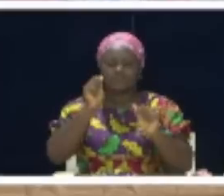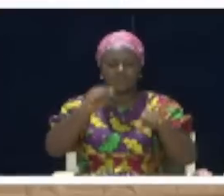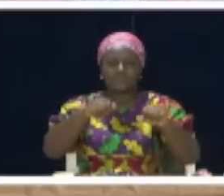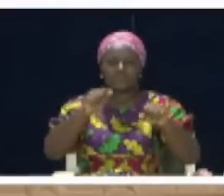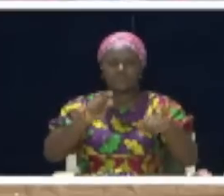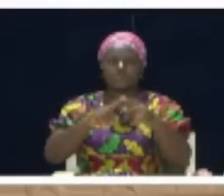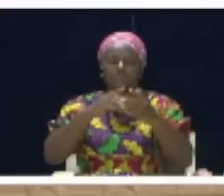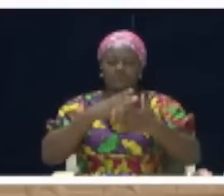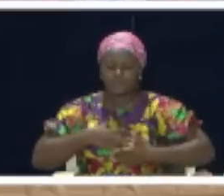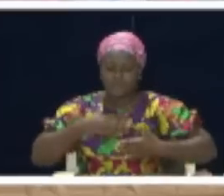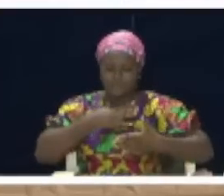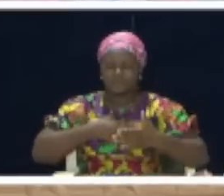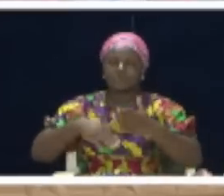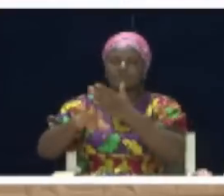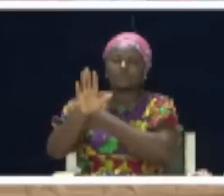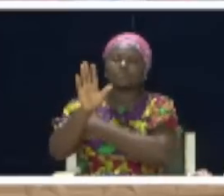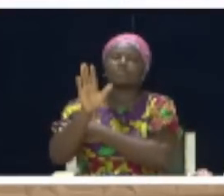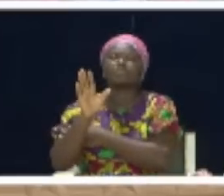please God.